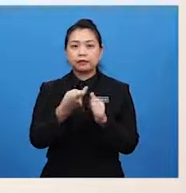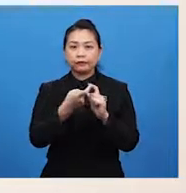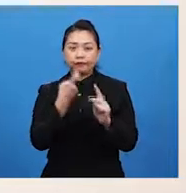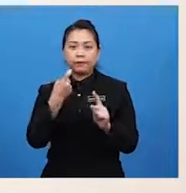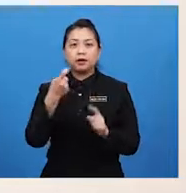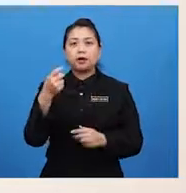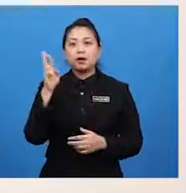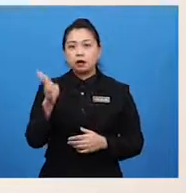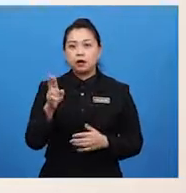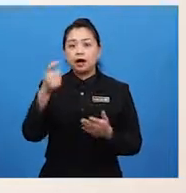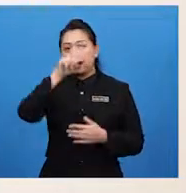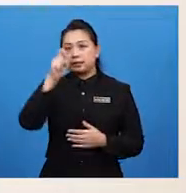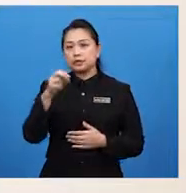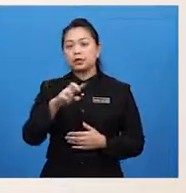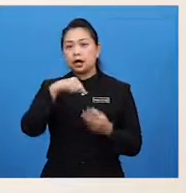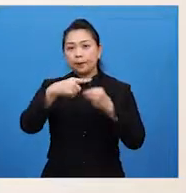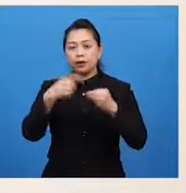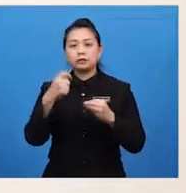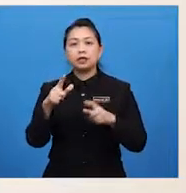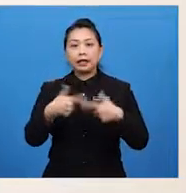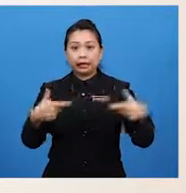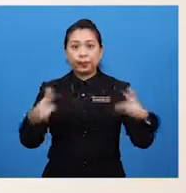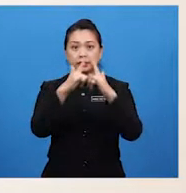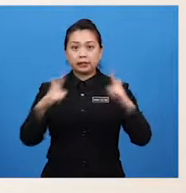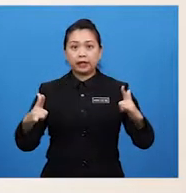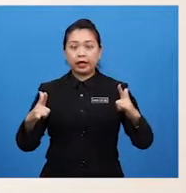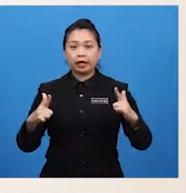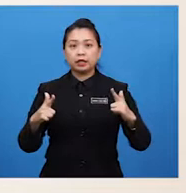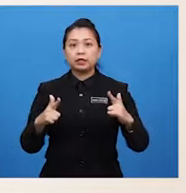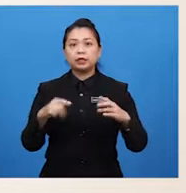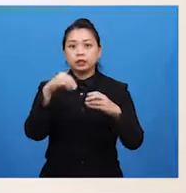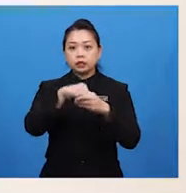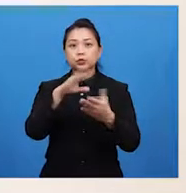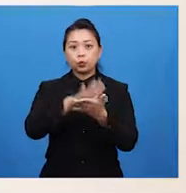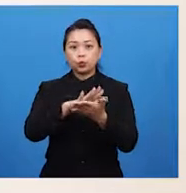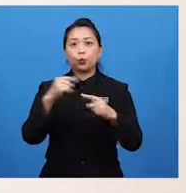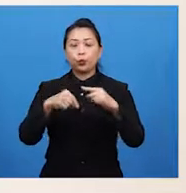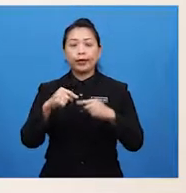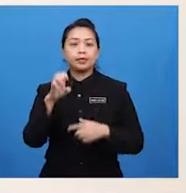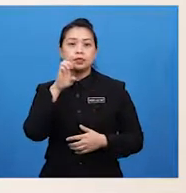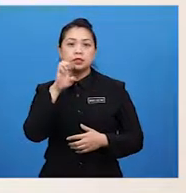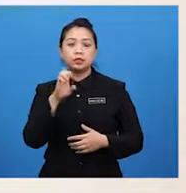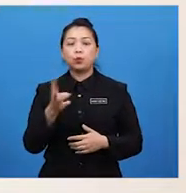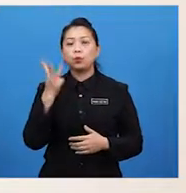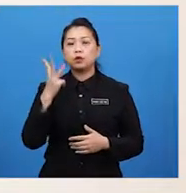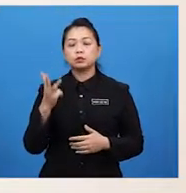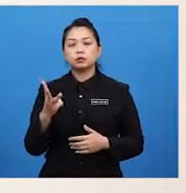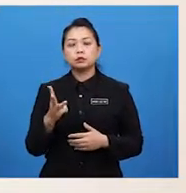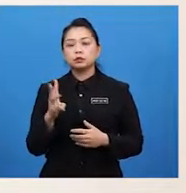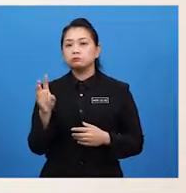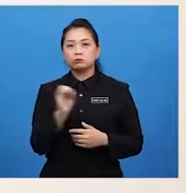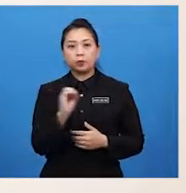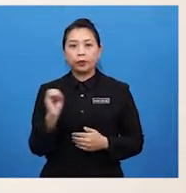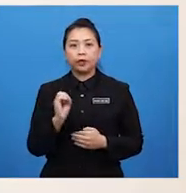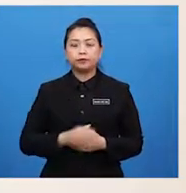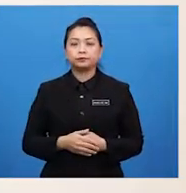the language camp held in school when she was away. Using all the notes given,